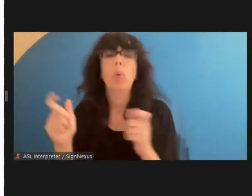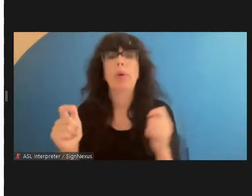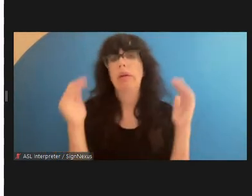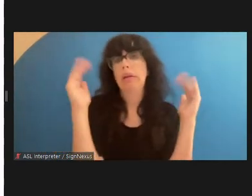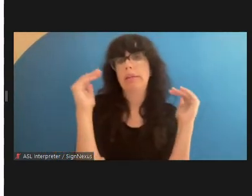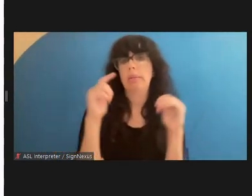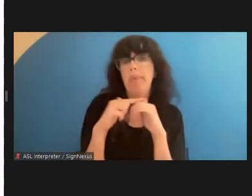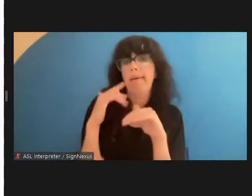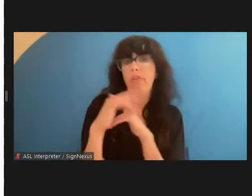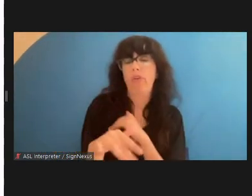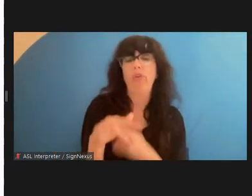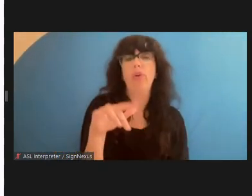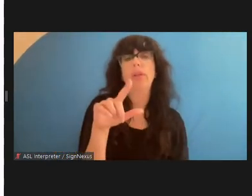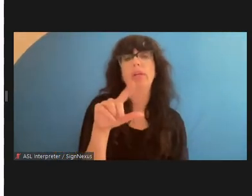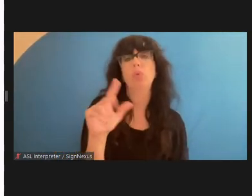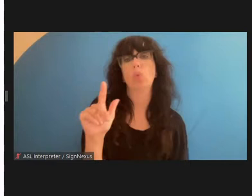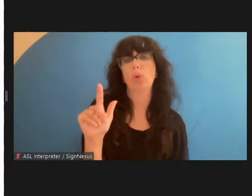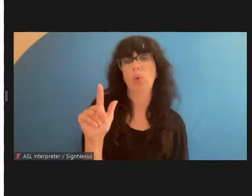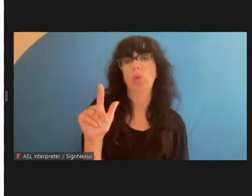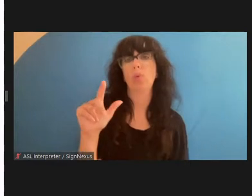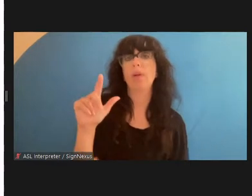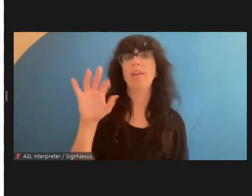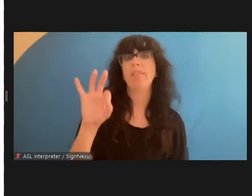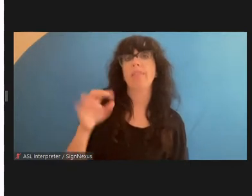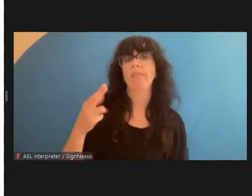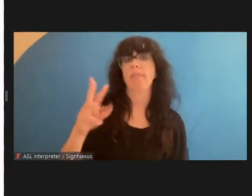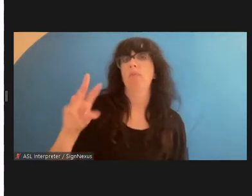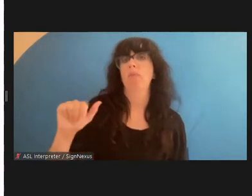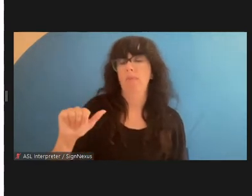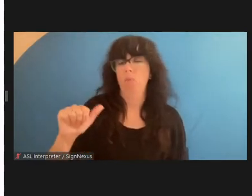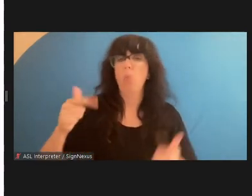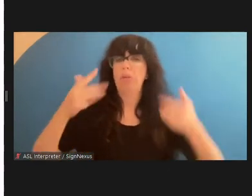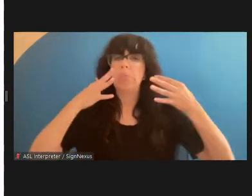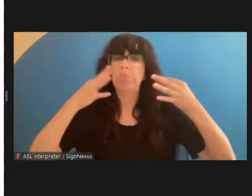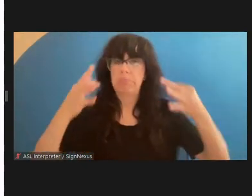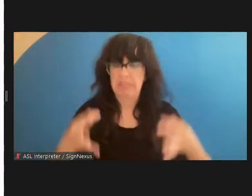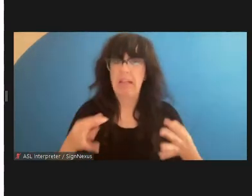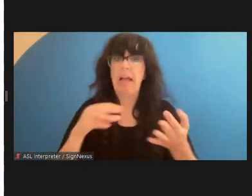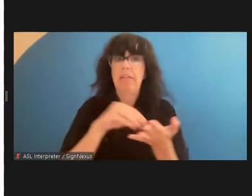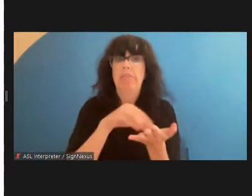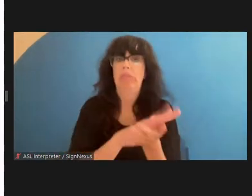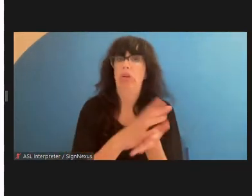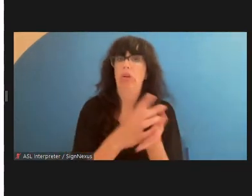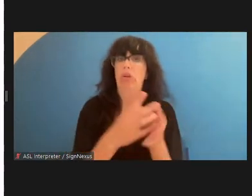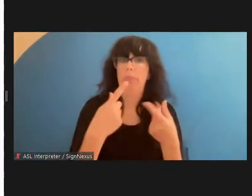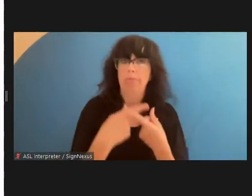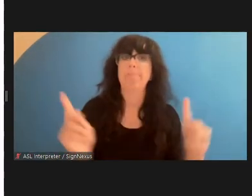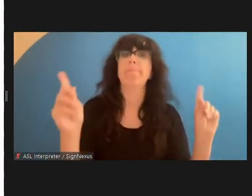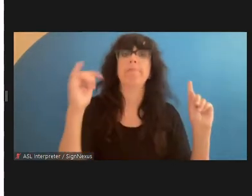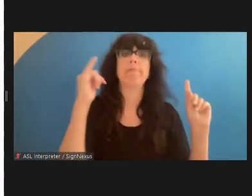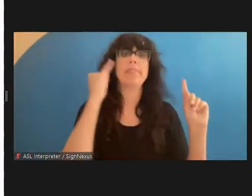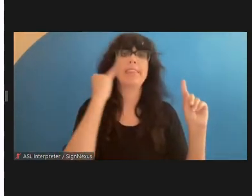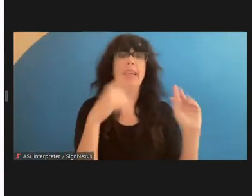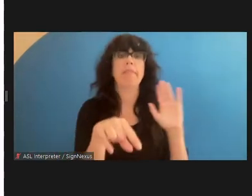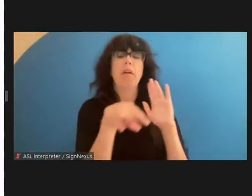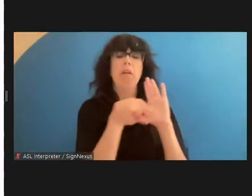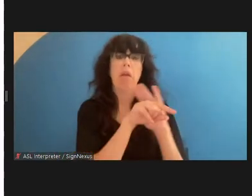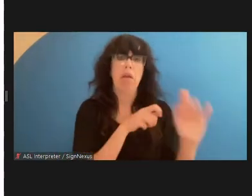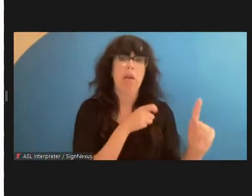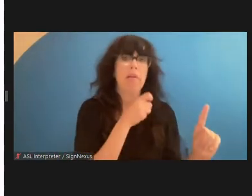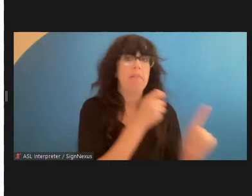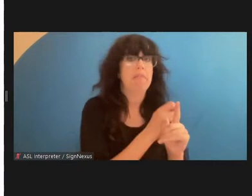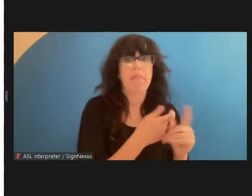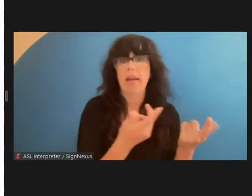early 2023 federal highway administration will issue a decision document if adverse effects are not significant or can be mitigated